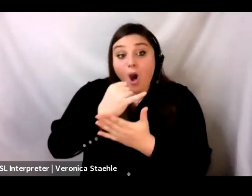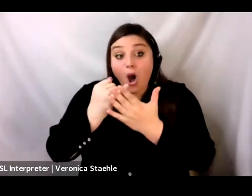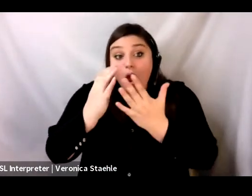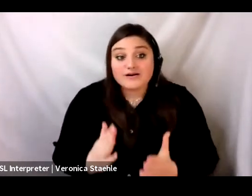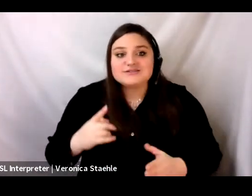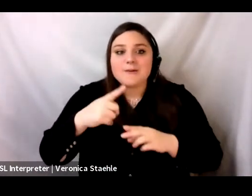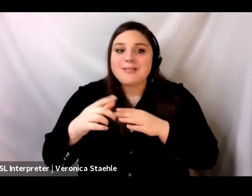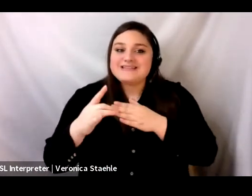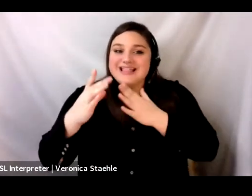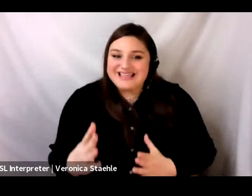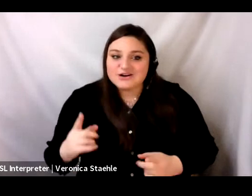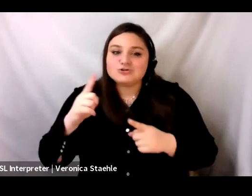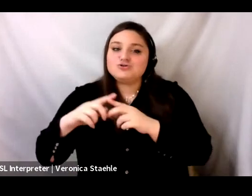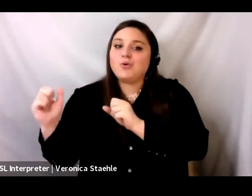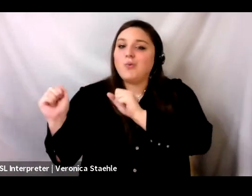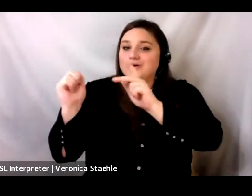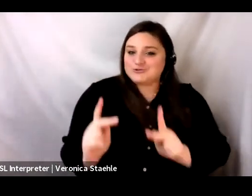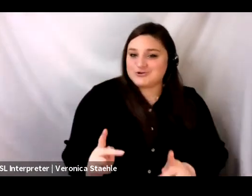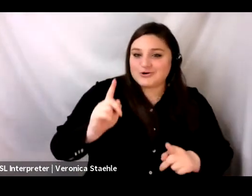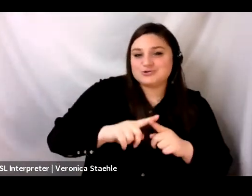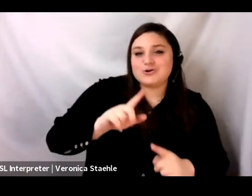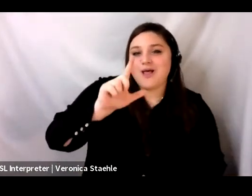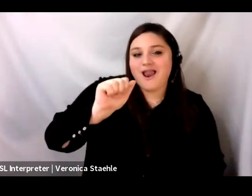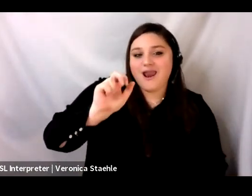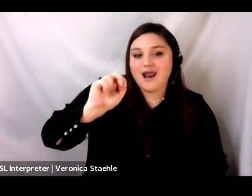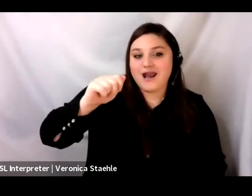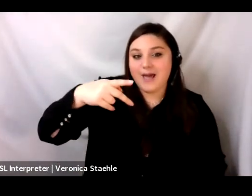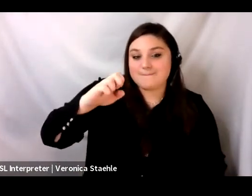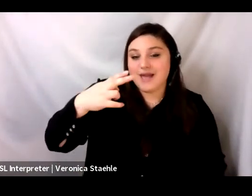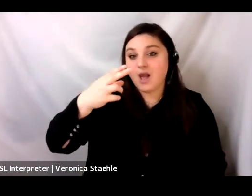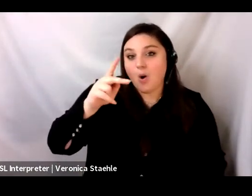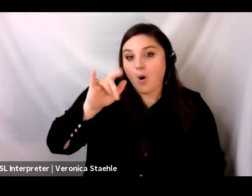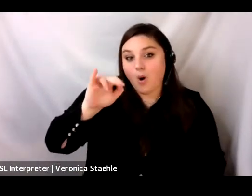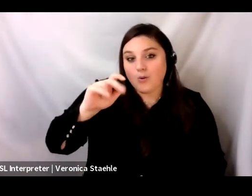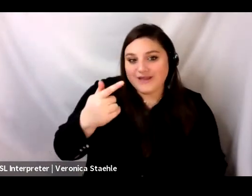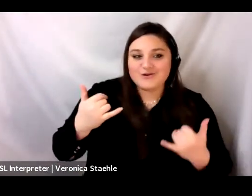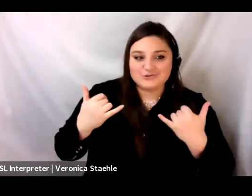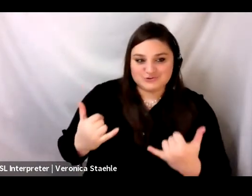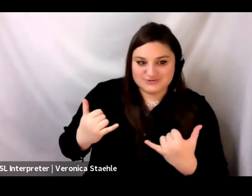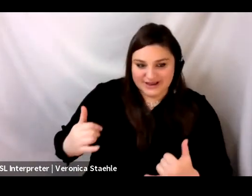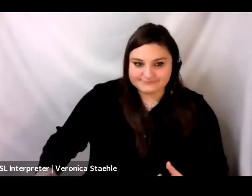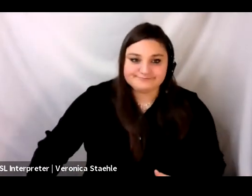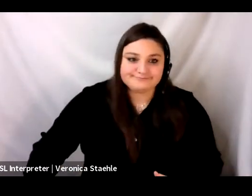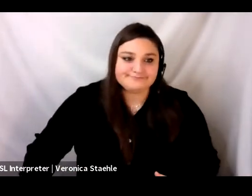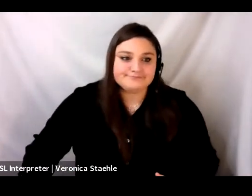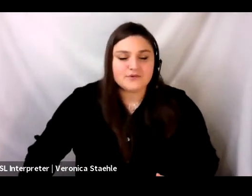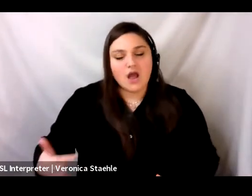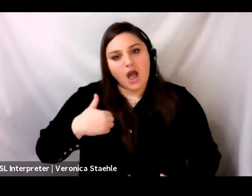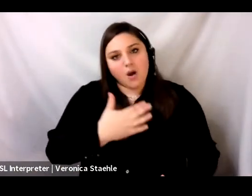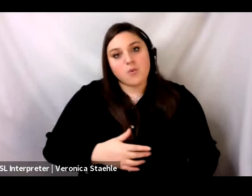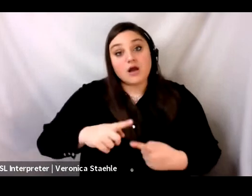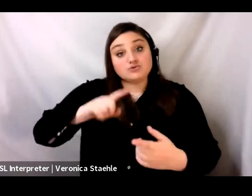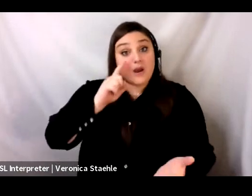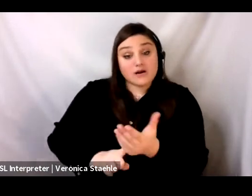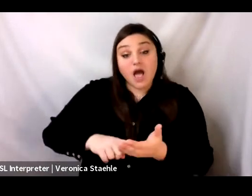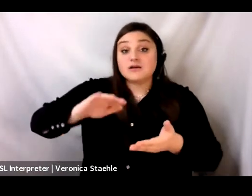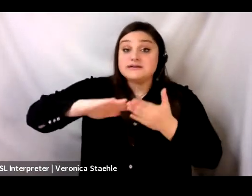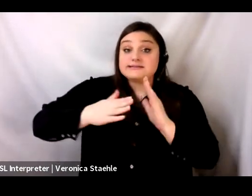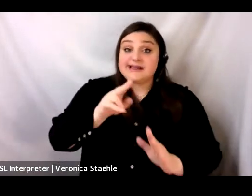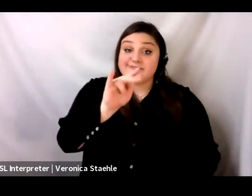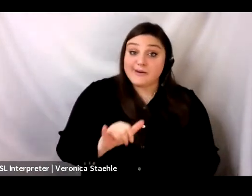Lenapehoking today. I would like to acknowledge that the city of New York is on stolen land.